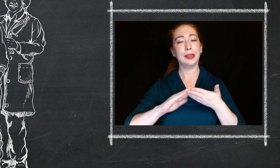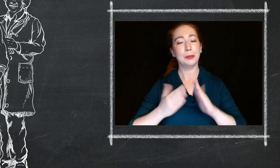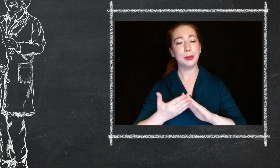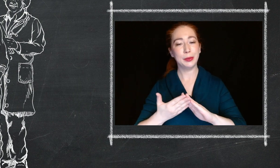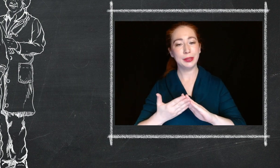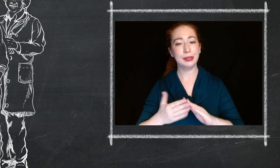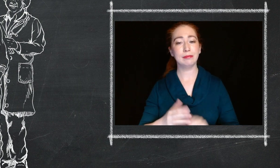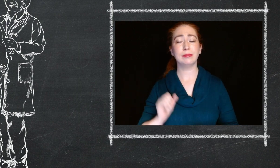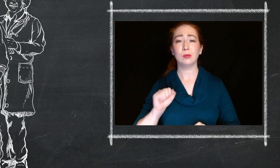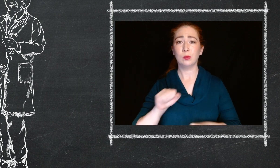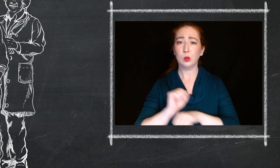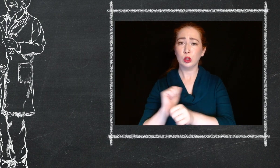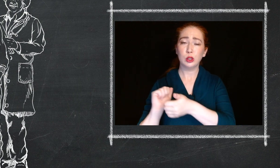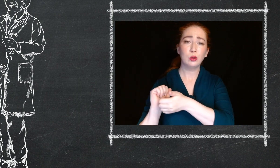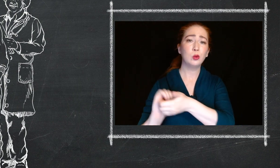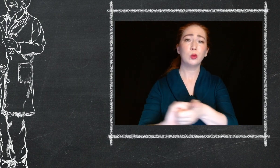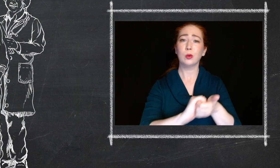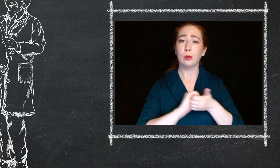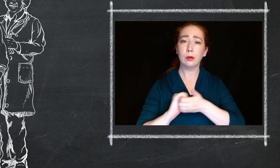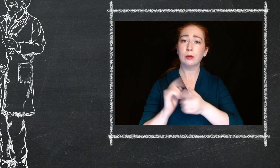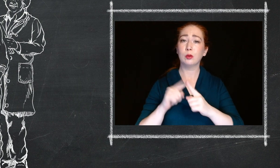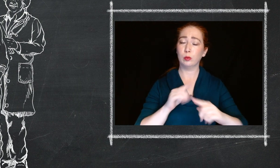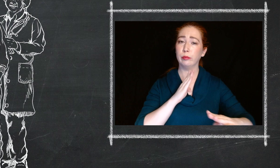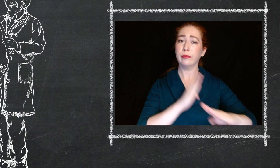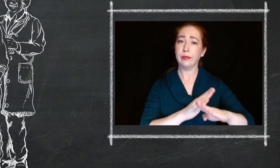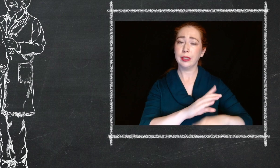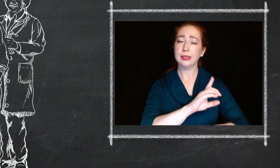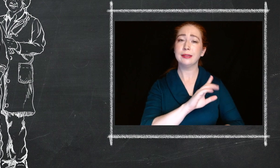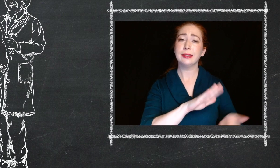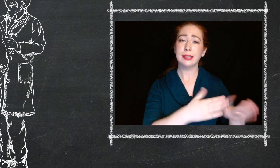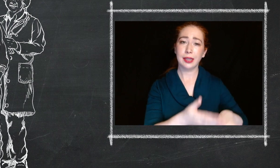together to prevent death and disability after TBI.